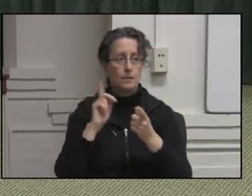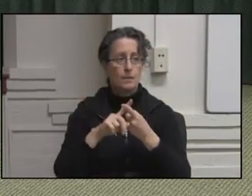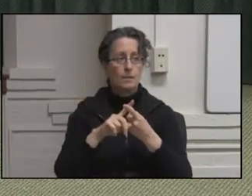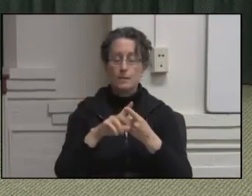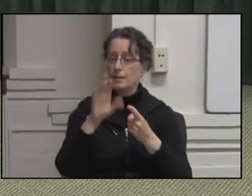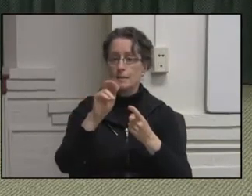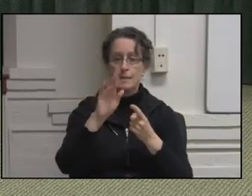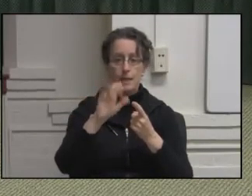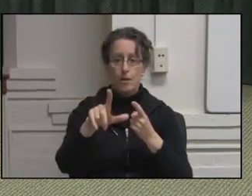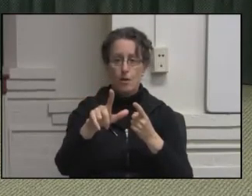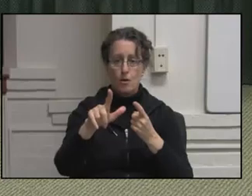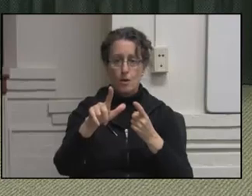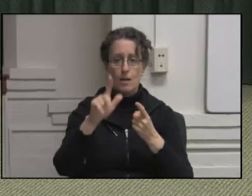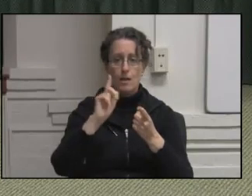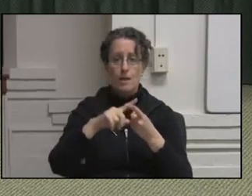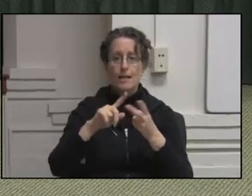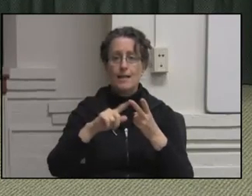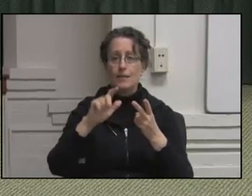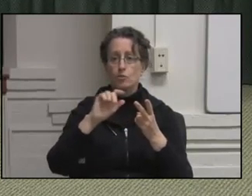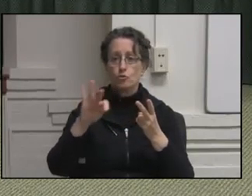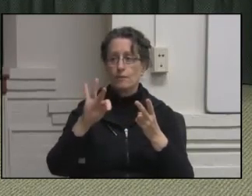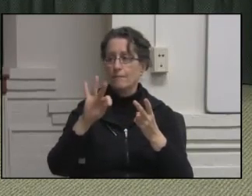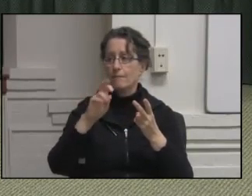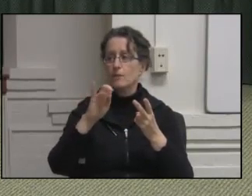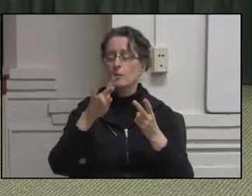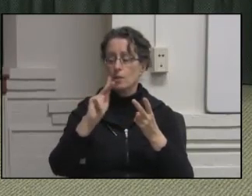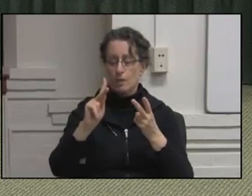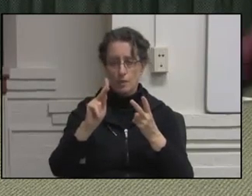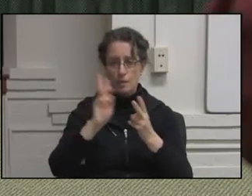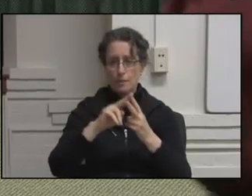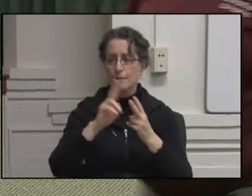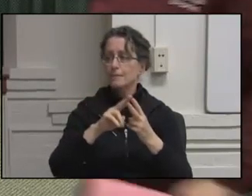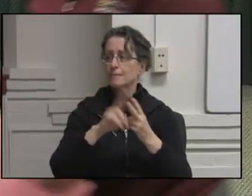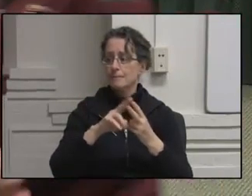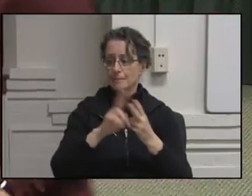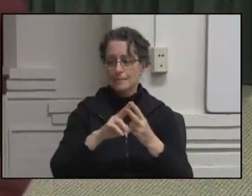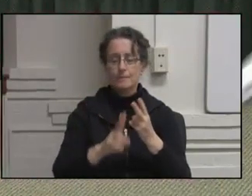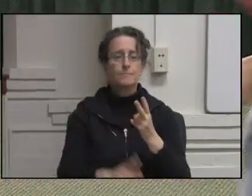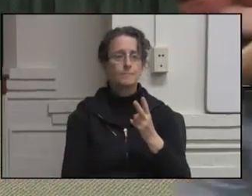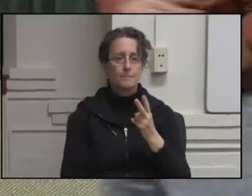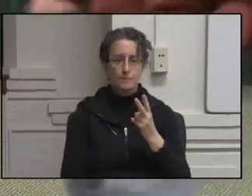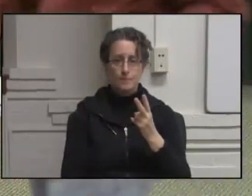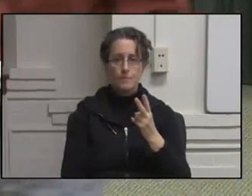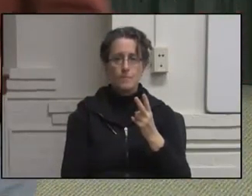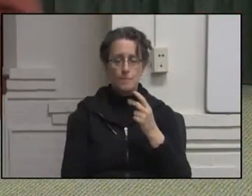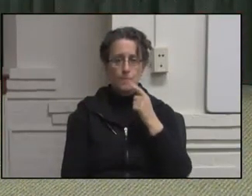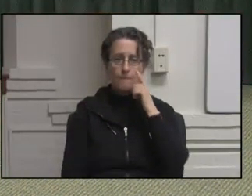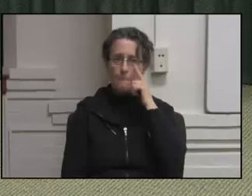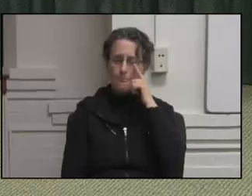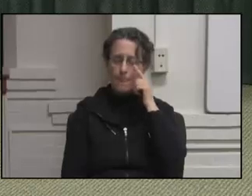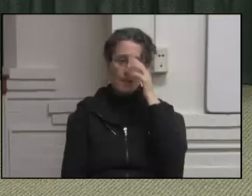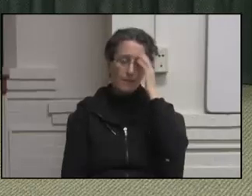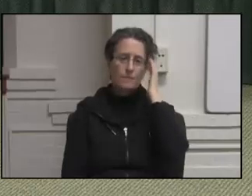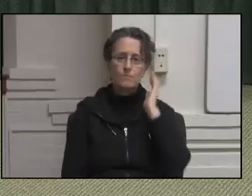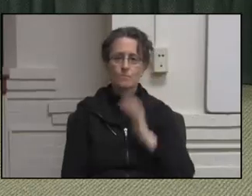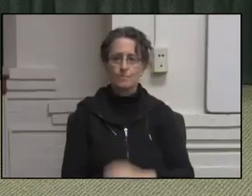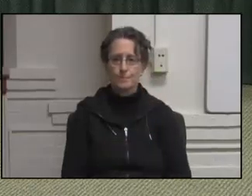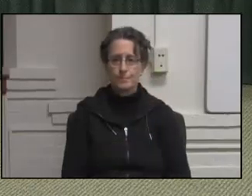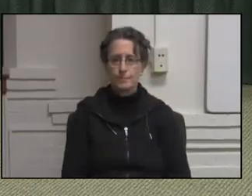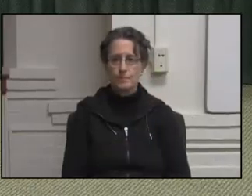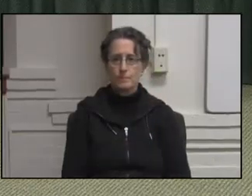come on up to the table. Jim Clark. Carol. I was like, is there anybody else hiding back there? Okay.